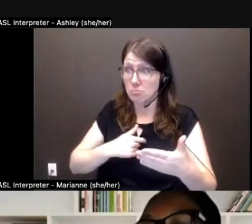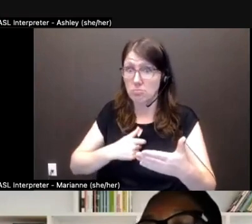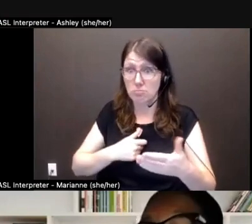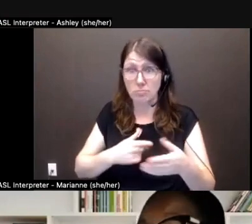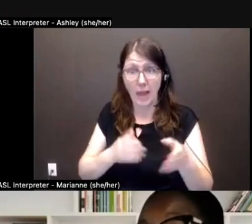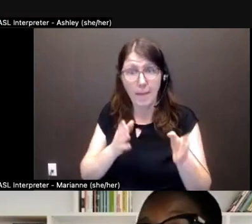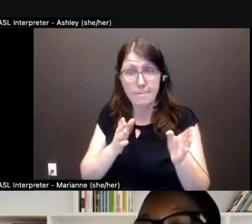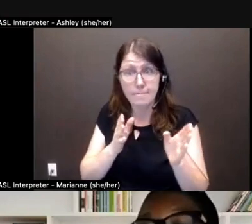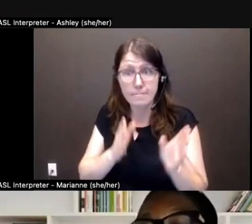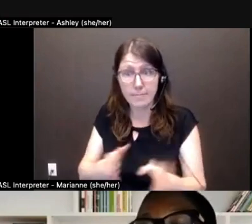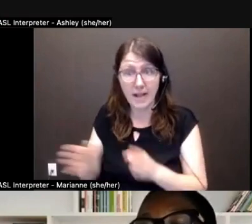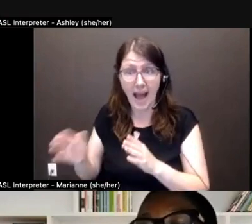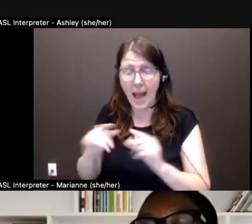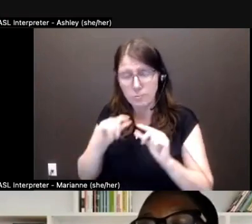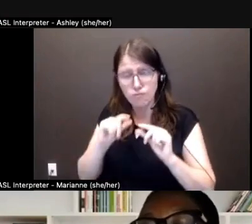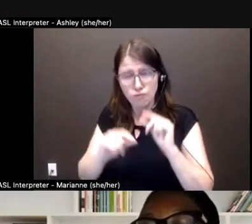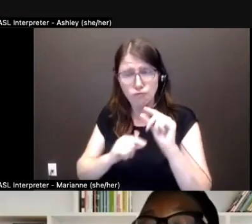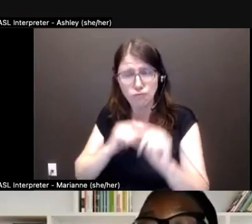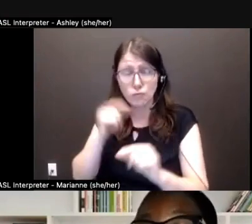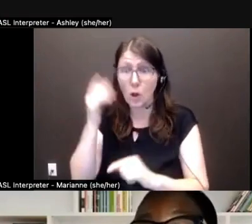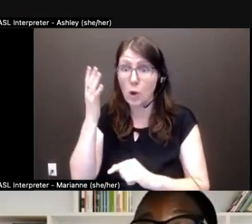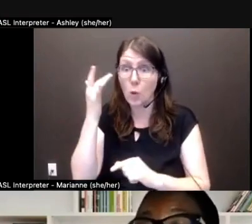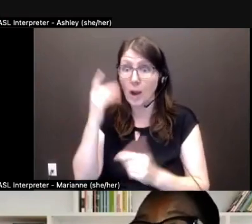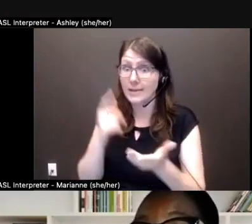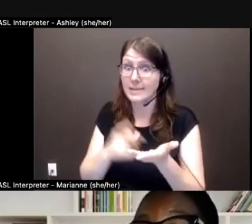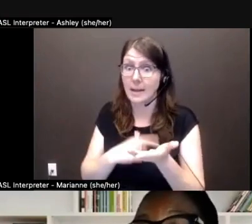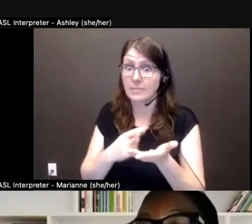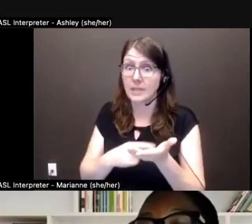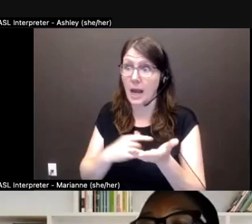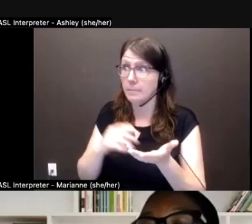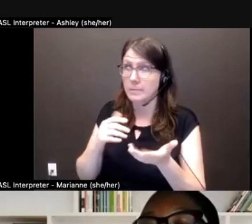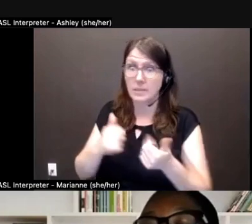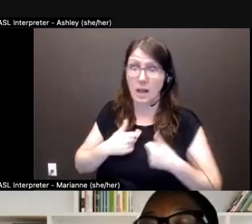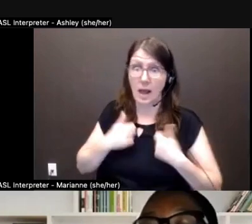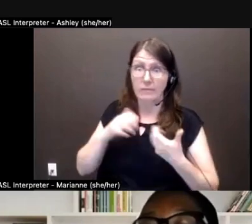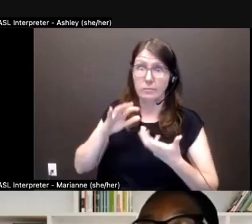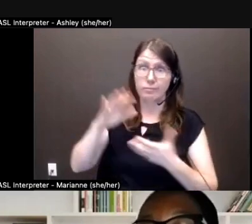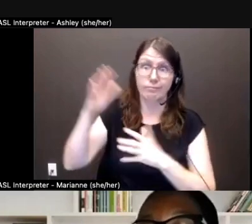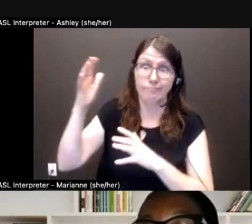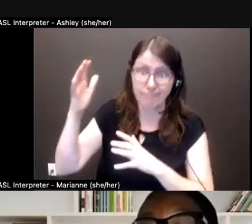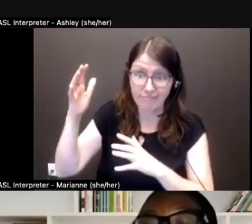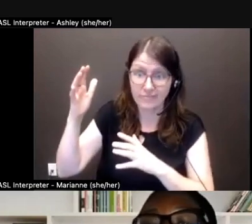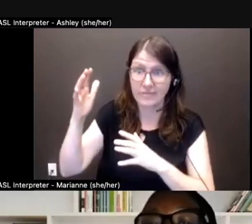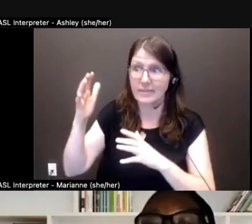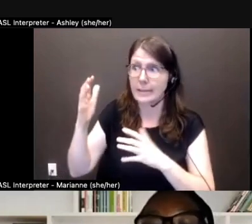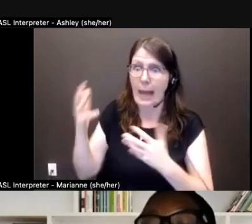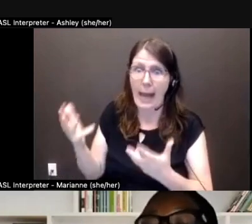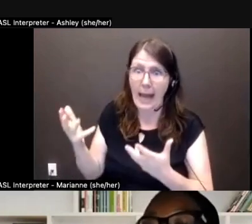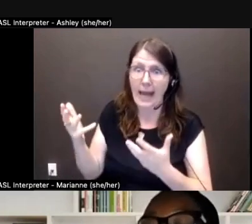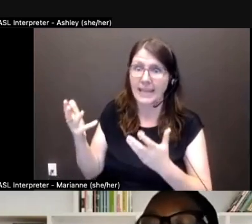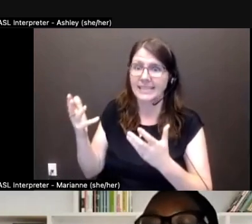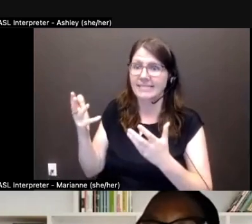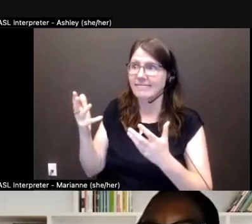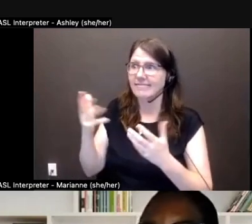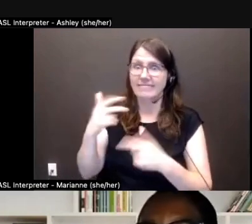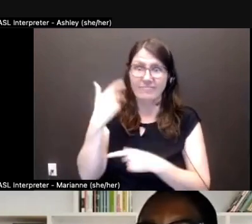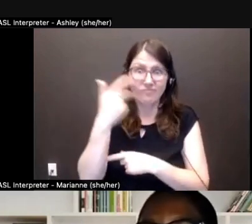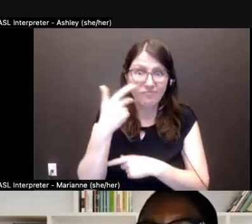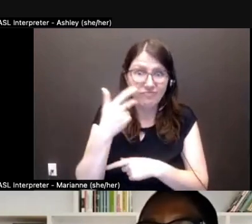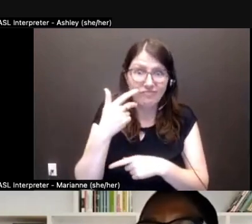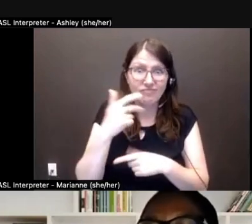And there may come a time when I'm not able to create videos. So I am creating a